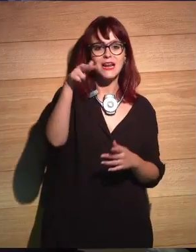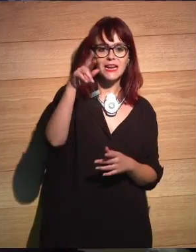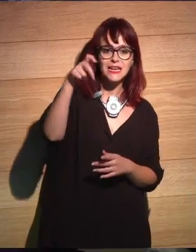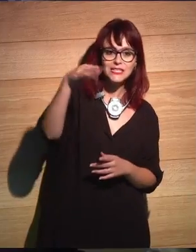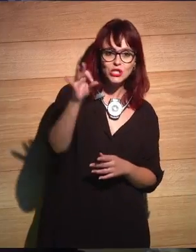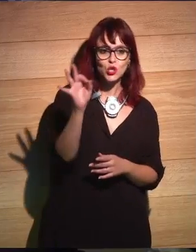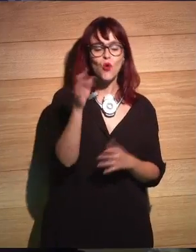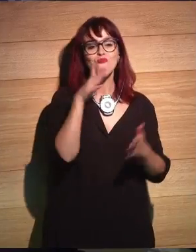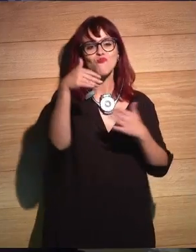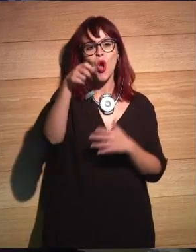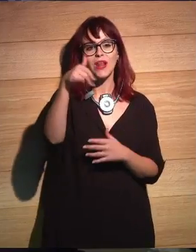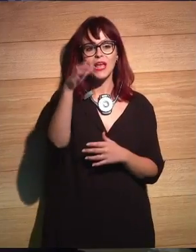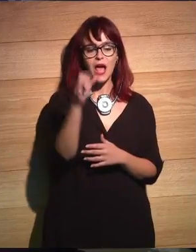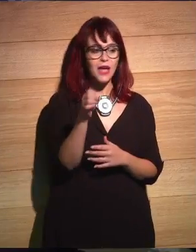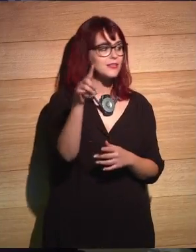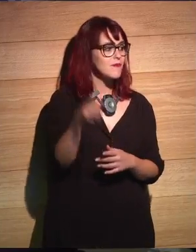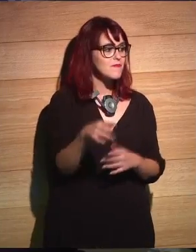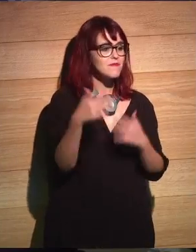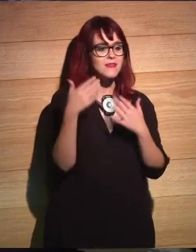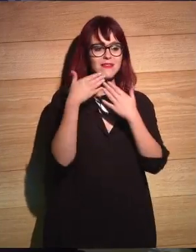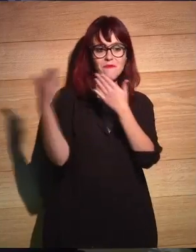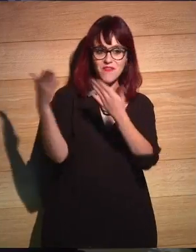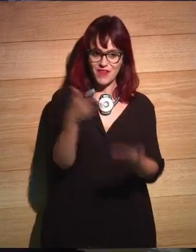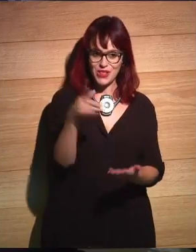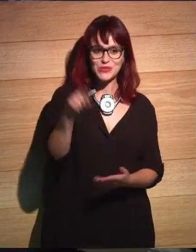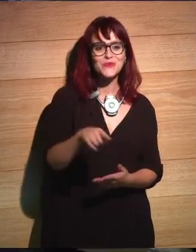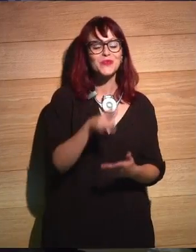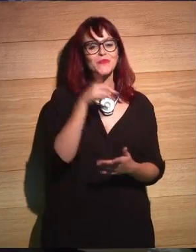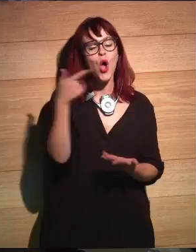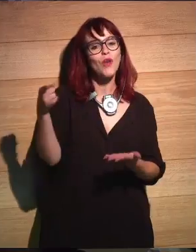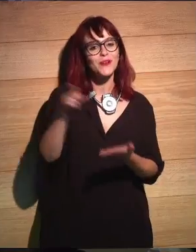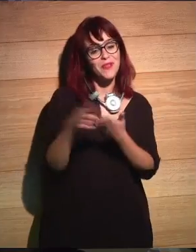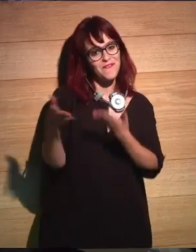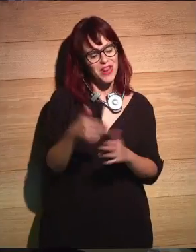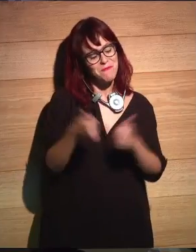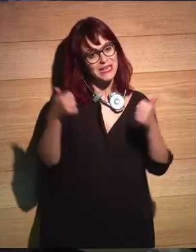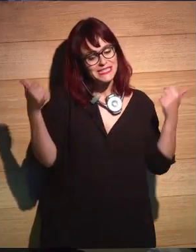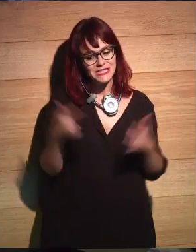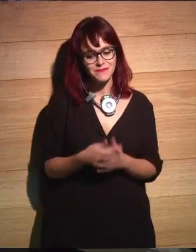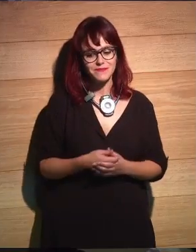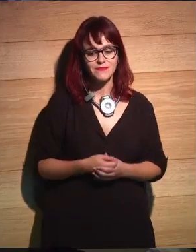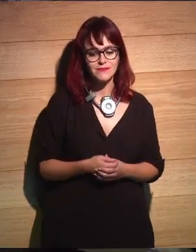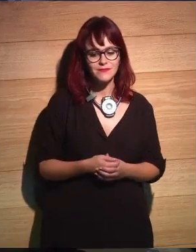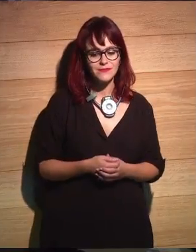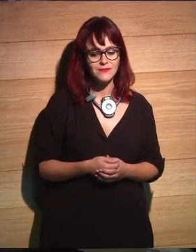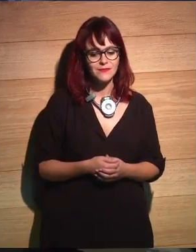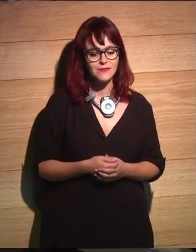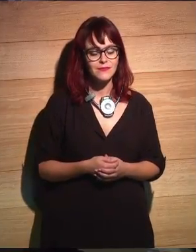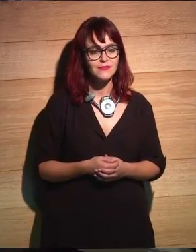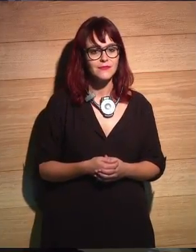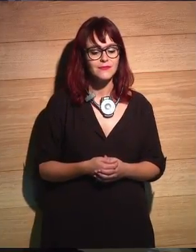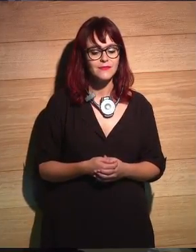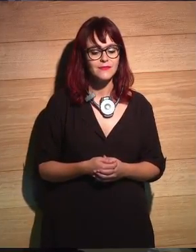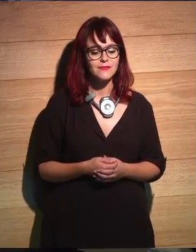Kirsty, Ernesto and Monica, for being here, and I would also like to welcome them, and please visit